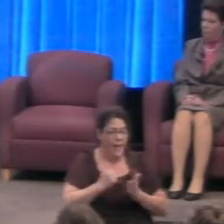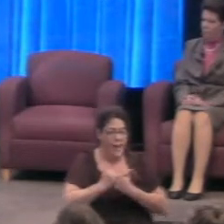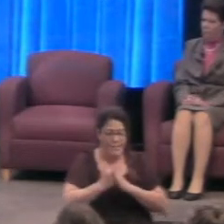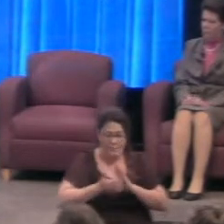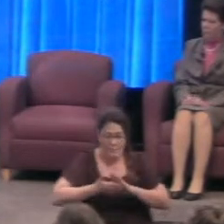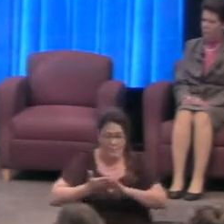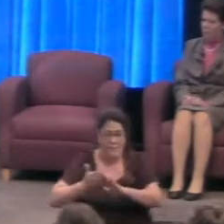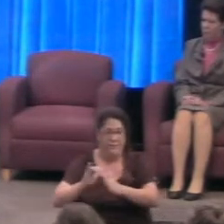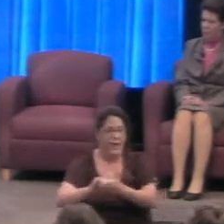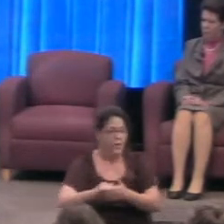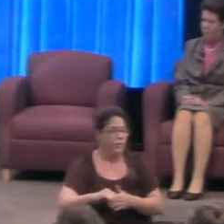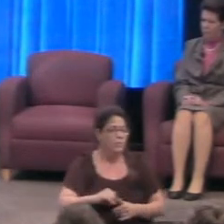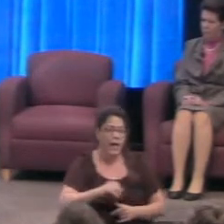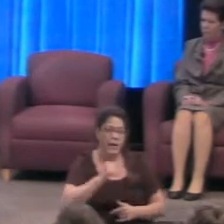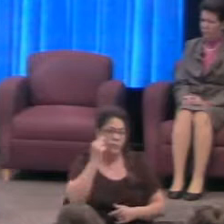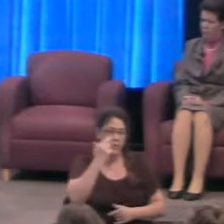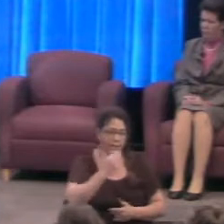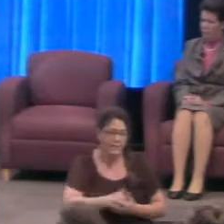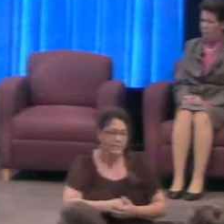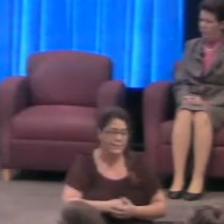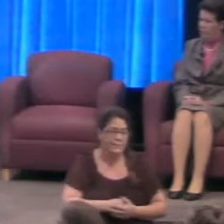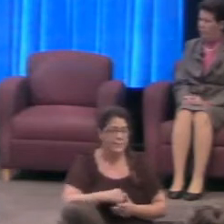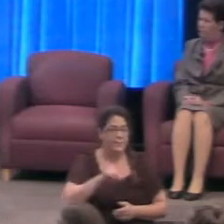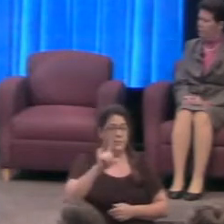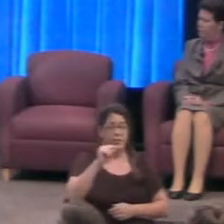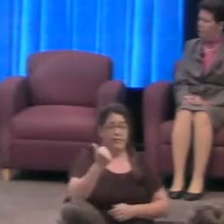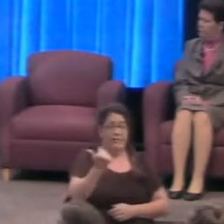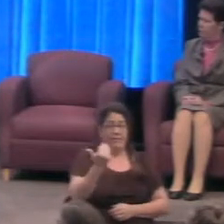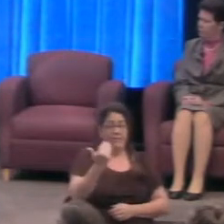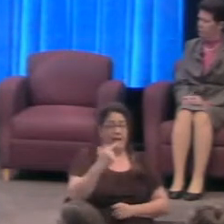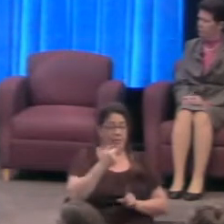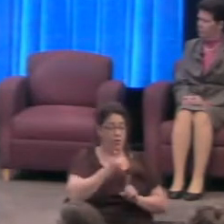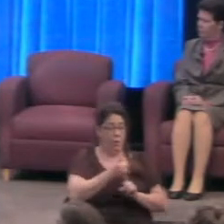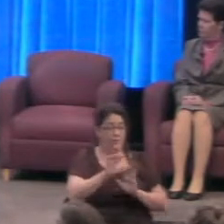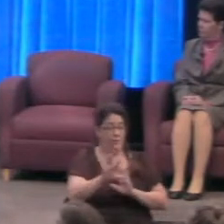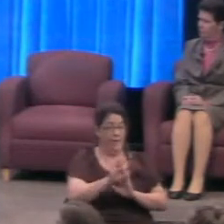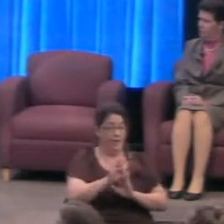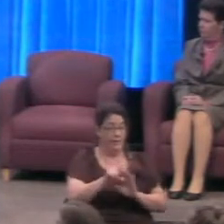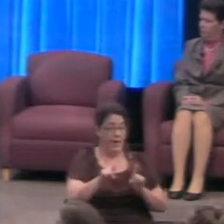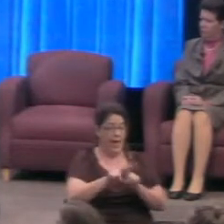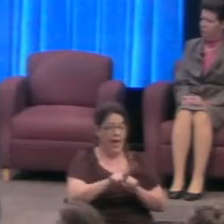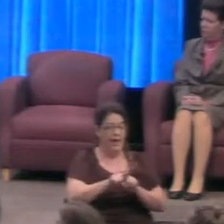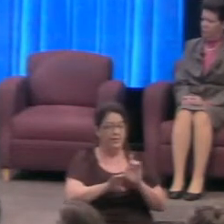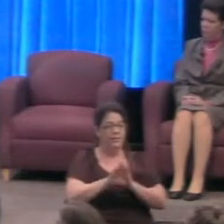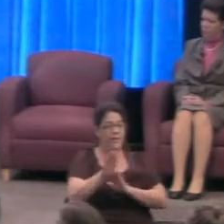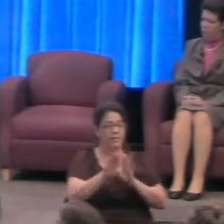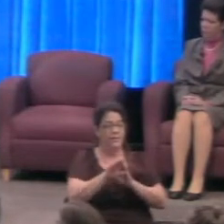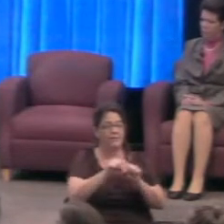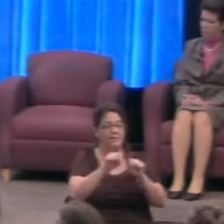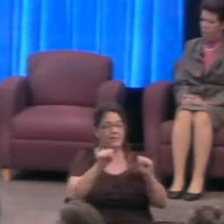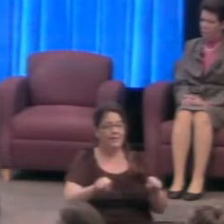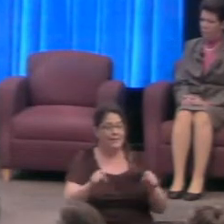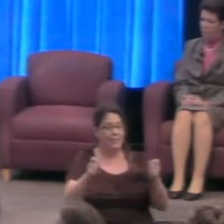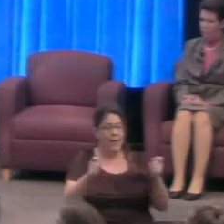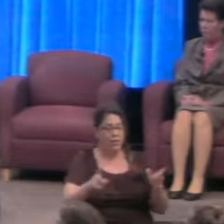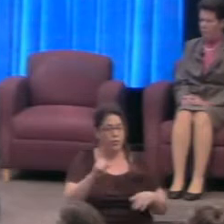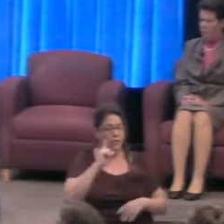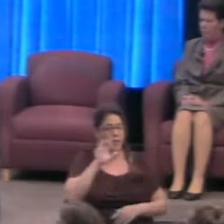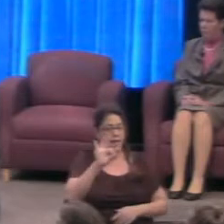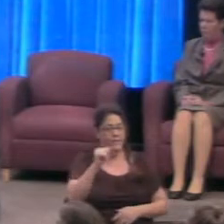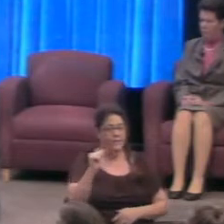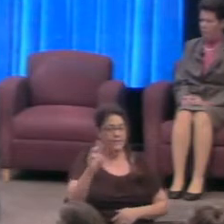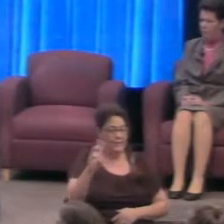I didn't know that. 2015, she was selected as a development systems manager for the